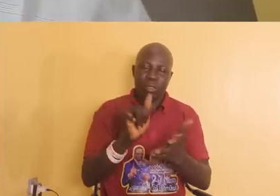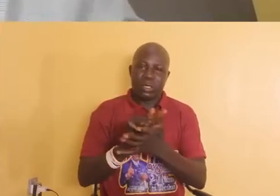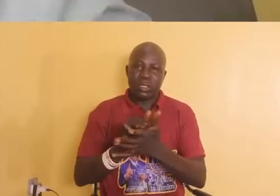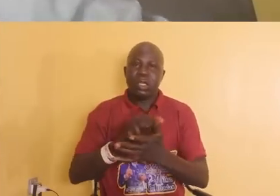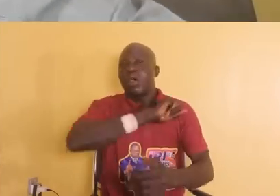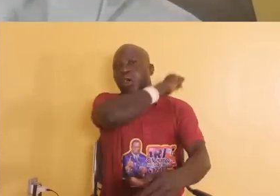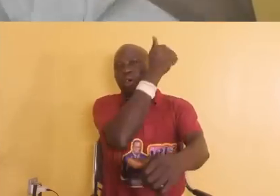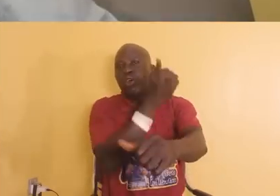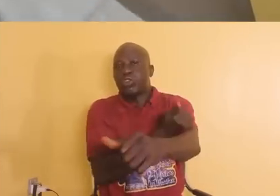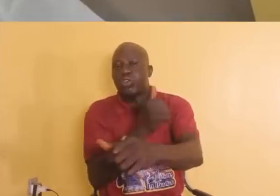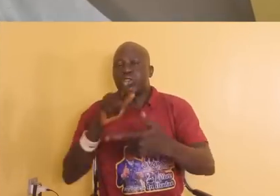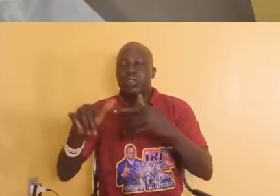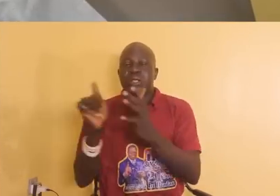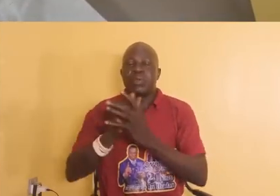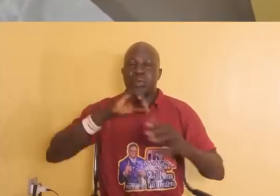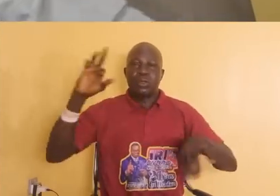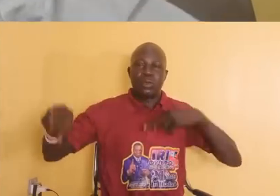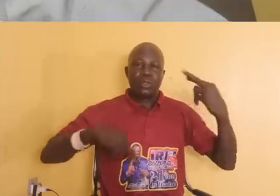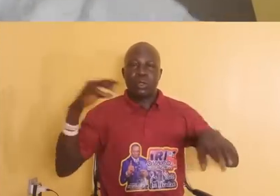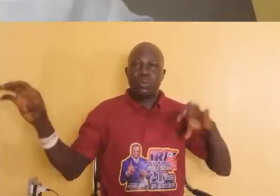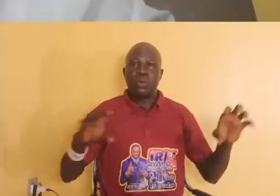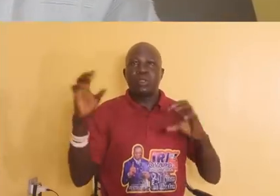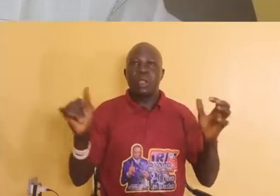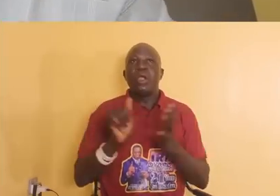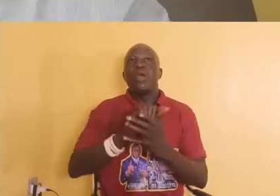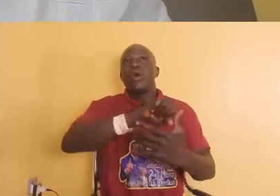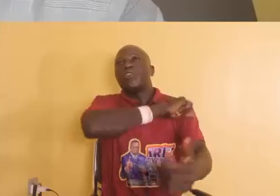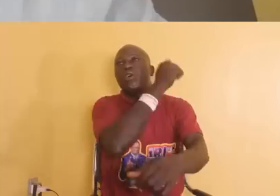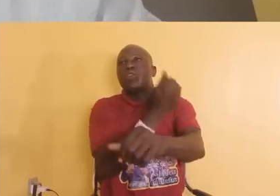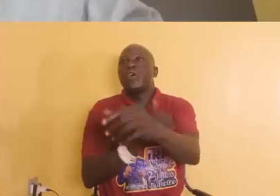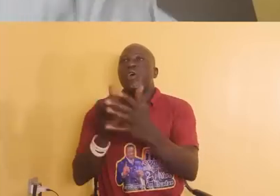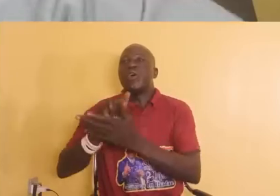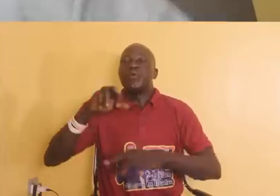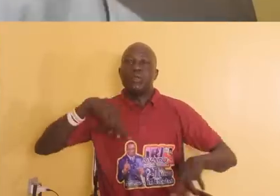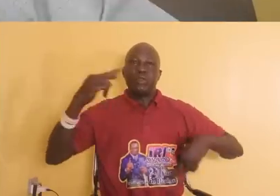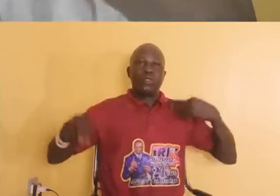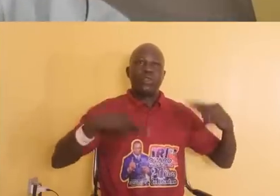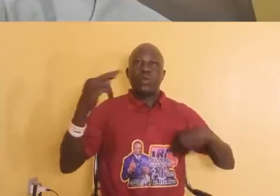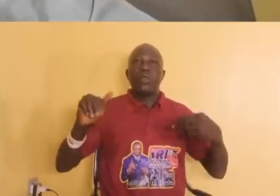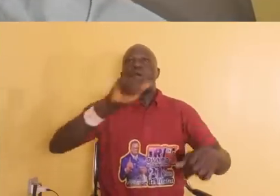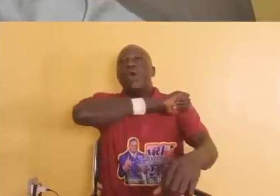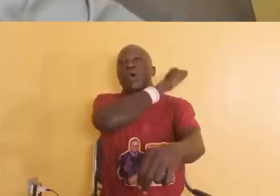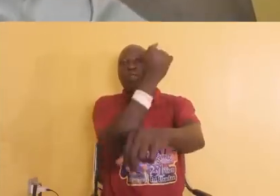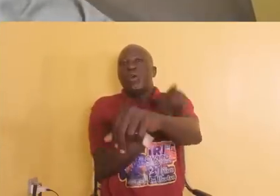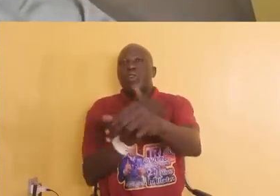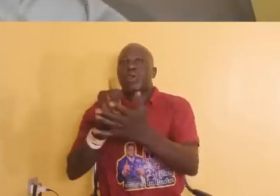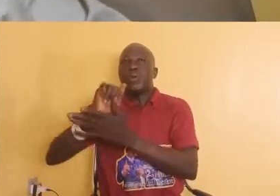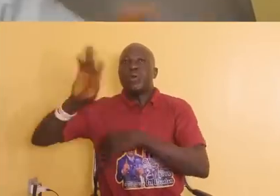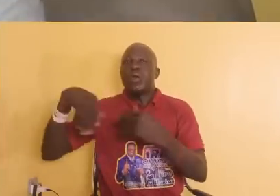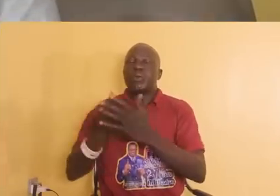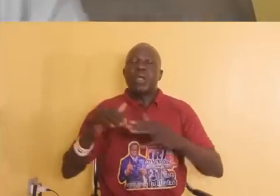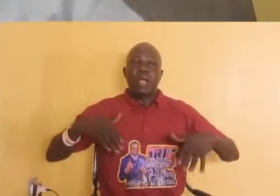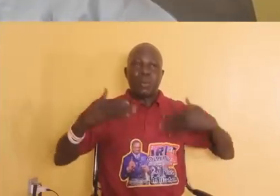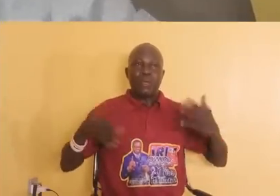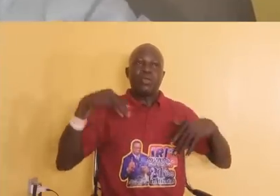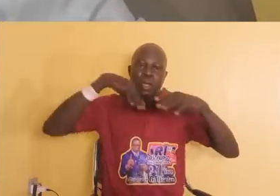to you that. I say I joy you. Or choice of celebration. I say I yeah yeah. Or choice of rejoicing. I say you don't know. Or joy of